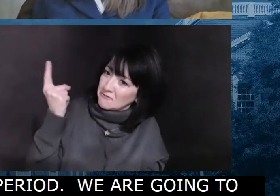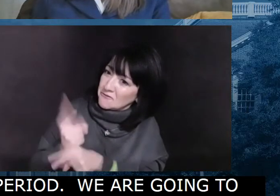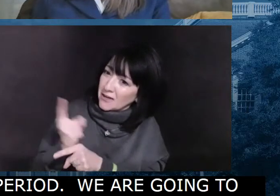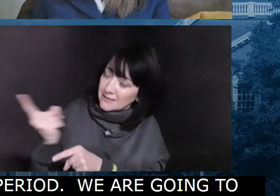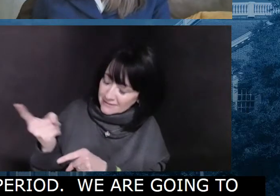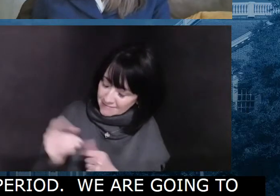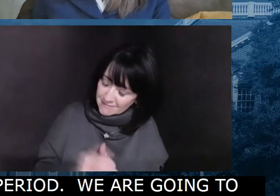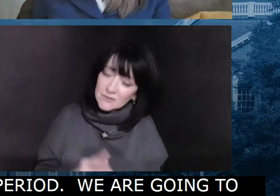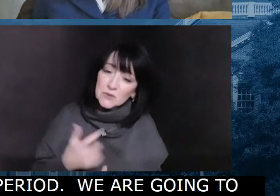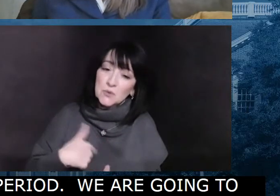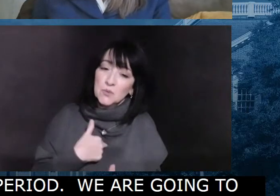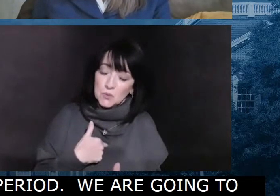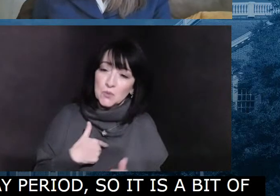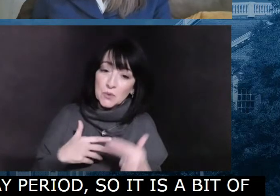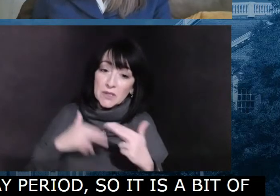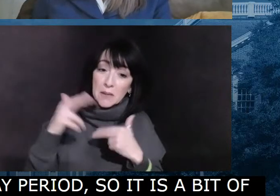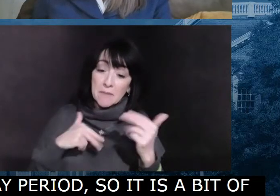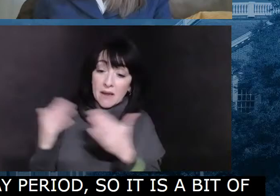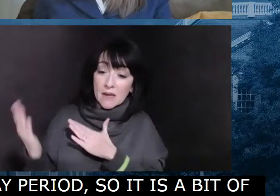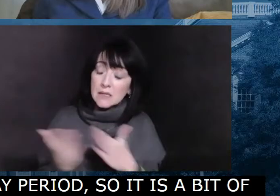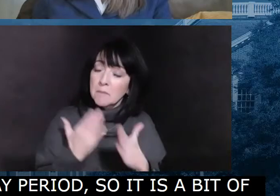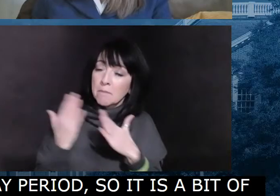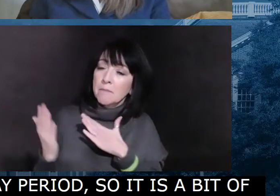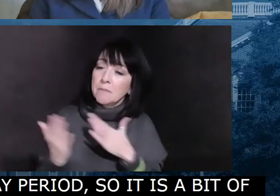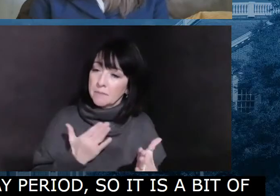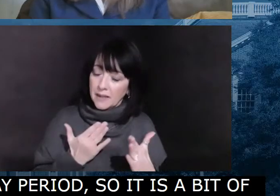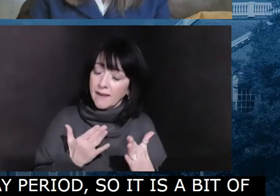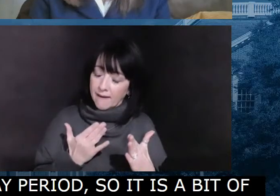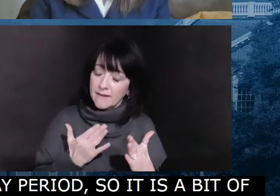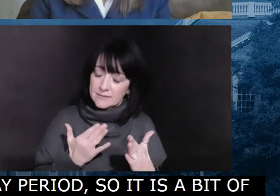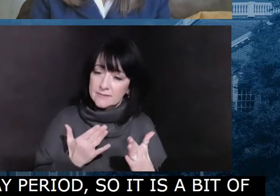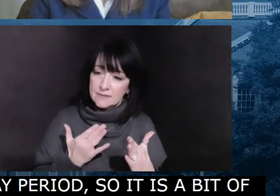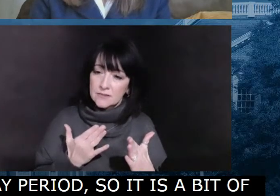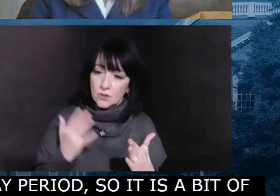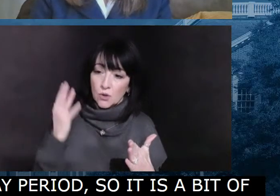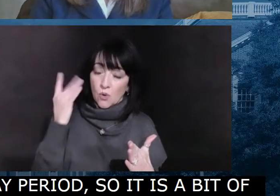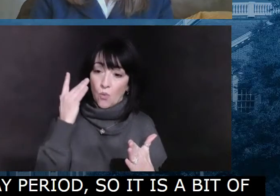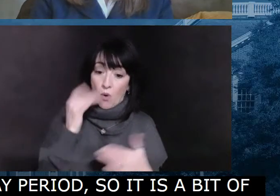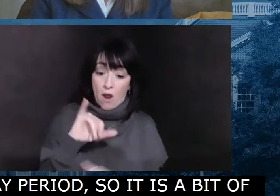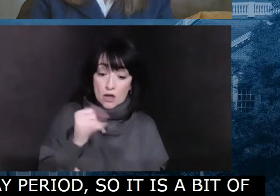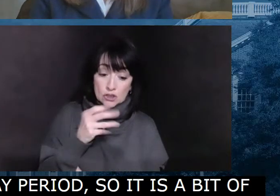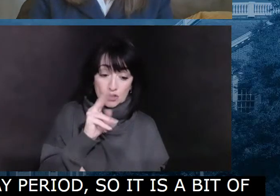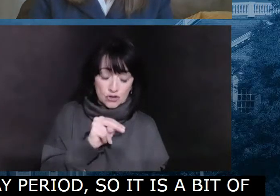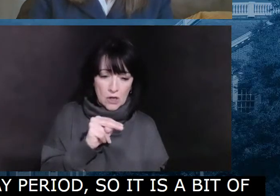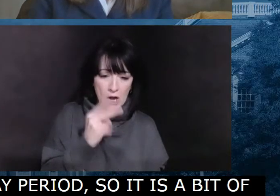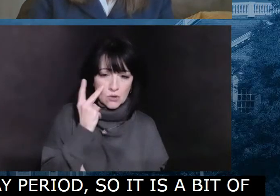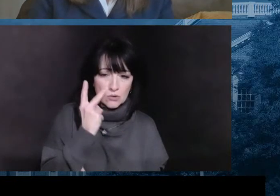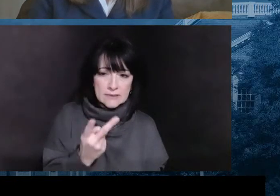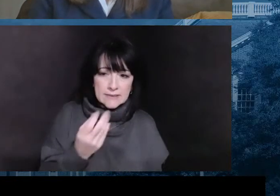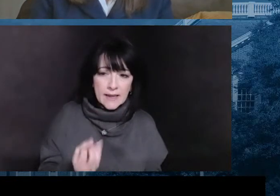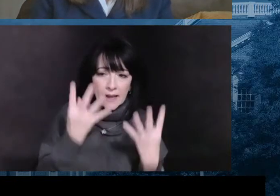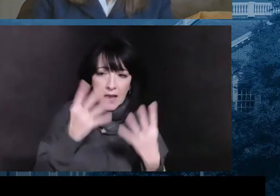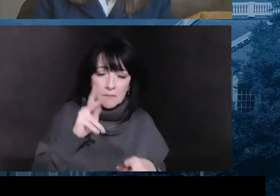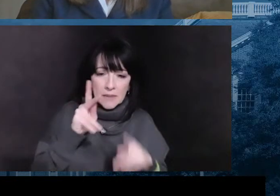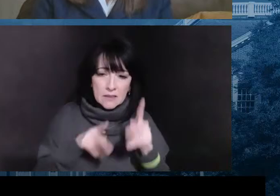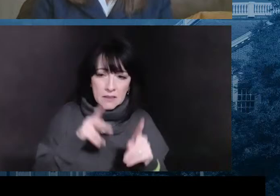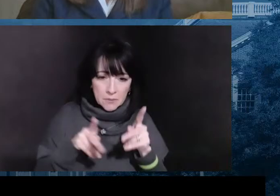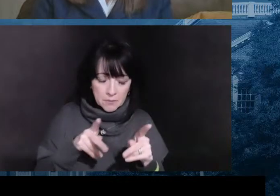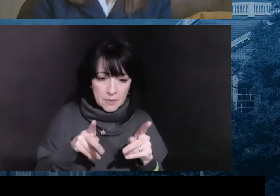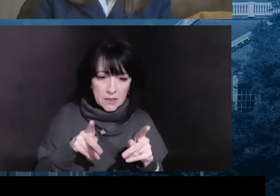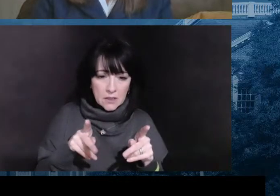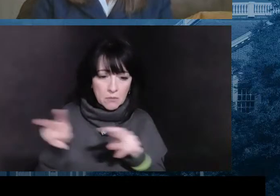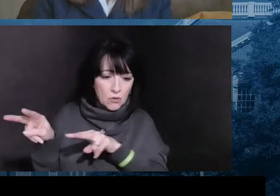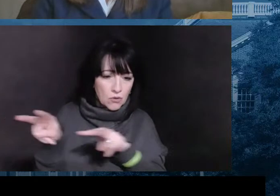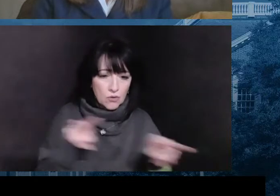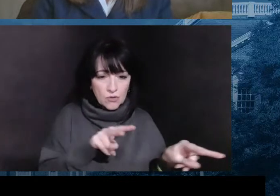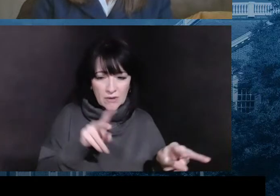doses out there for everybody, we did in the sprint in January, we kind of looked at what our population was. And so we looked at the, I believe it was